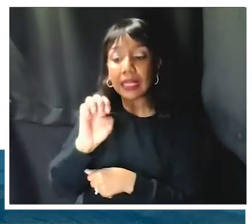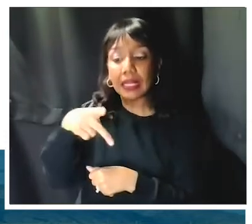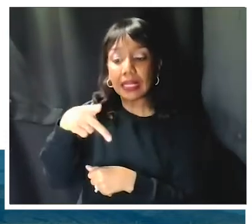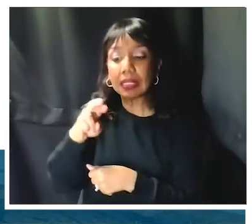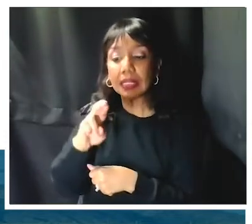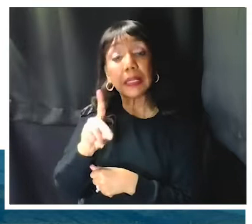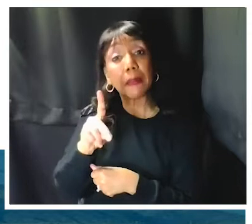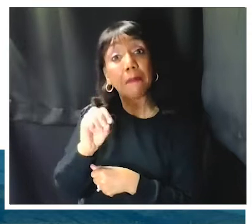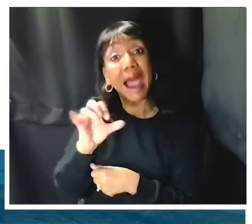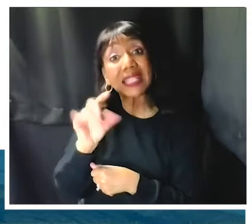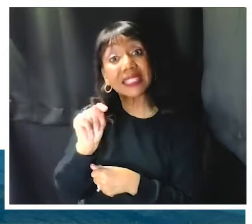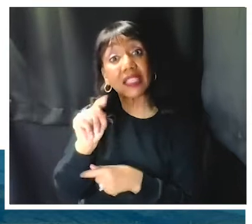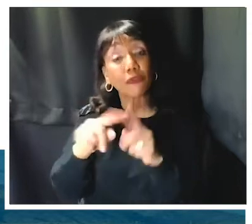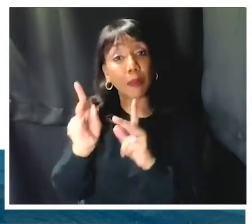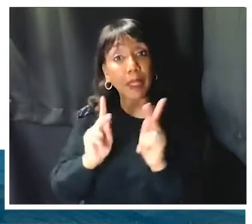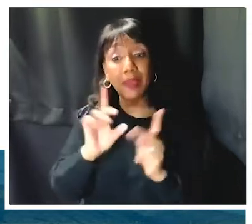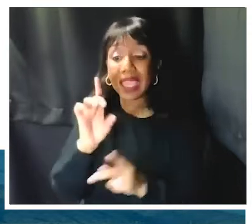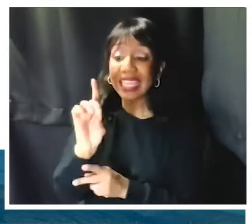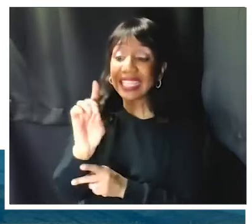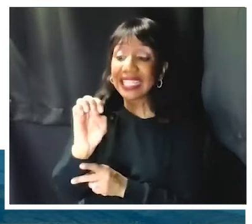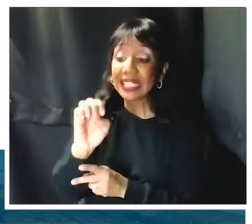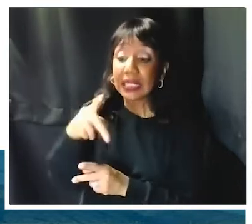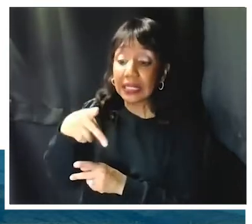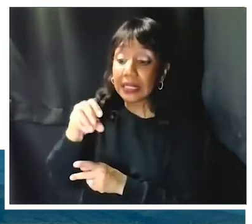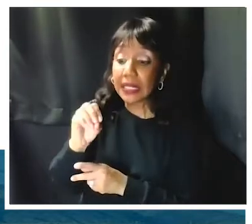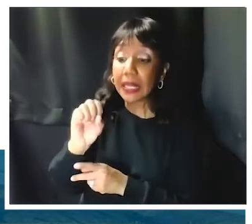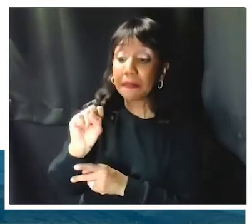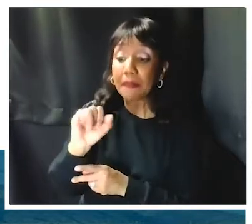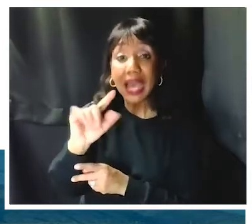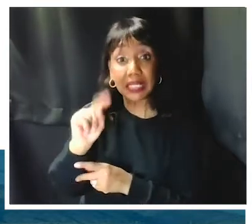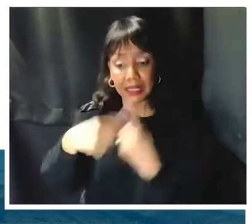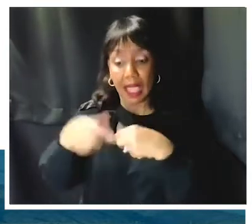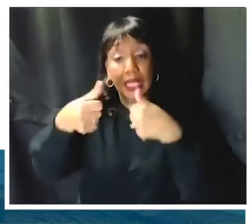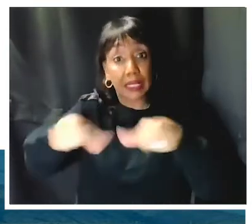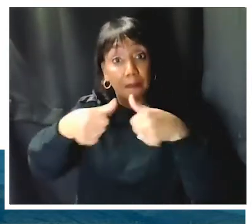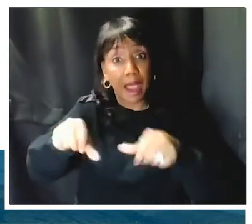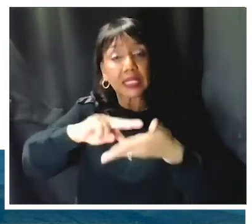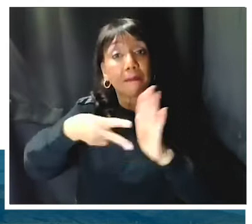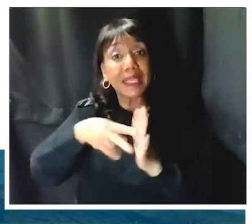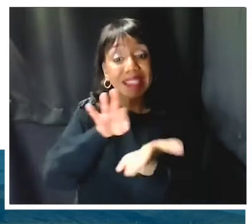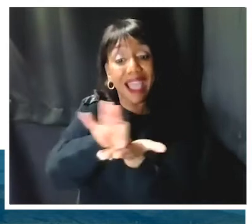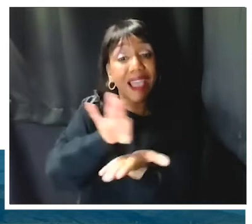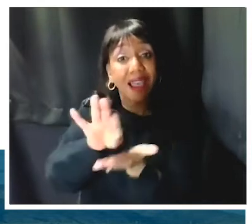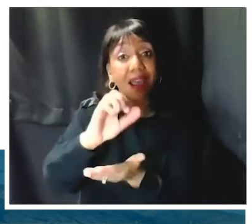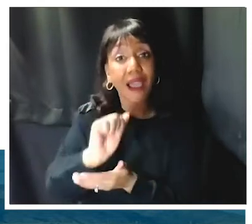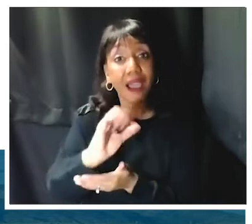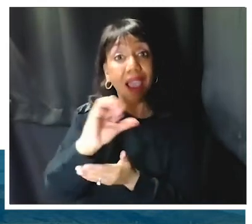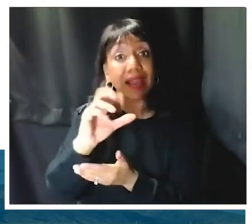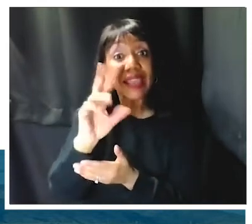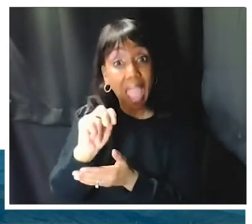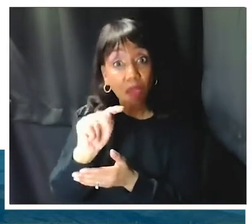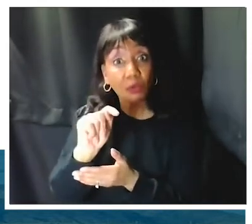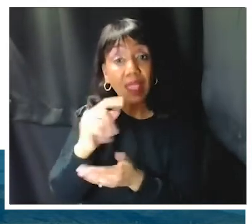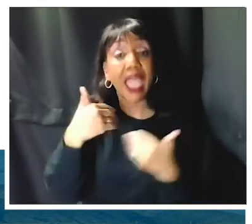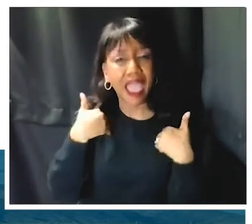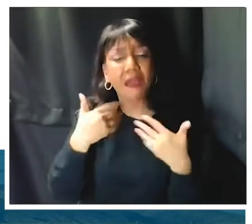customers. A deposit is money that you put into account that you have at a bank.